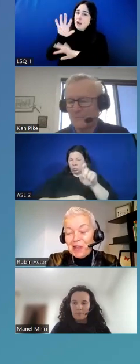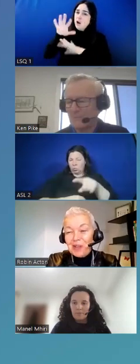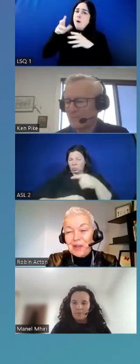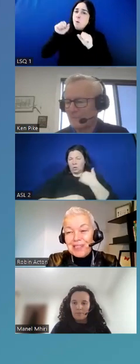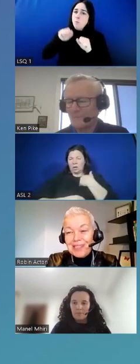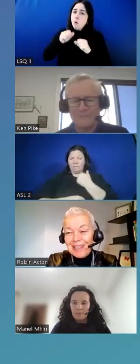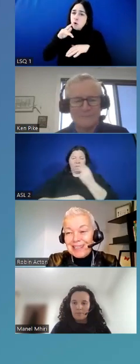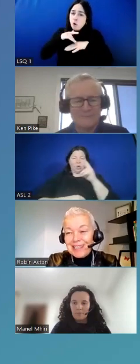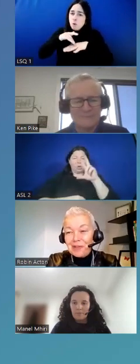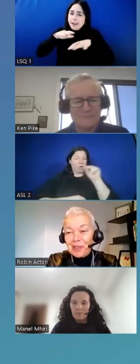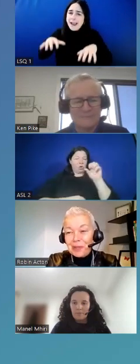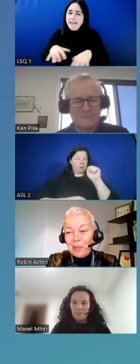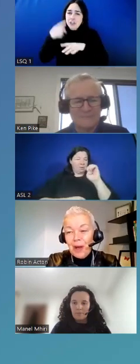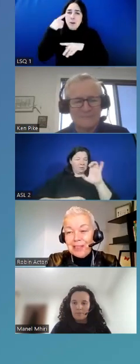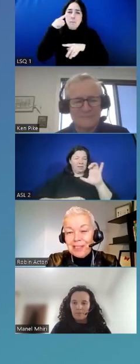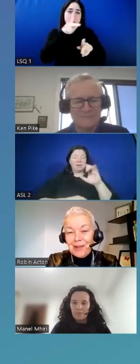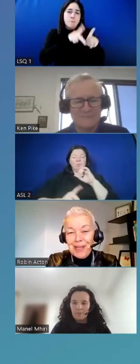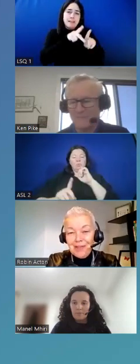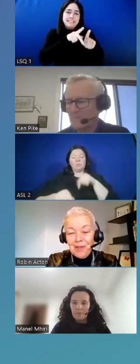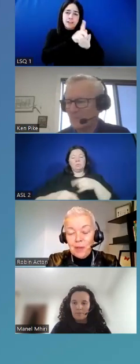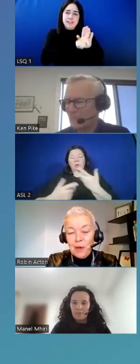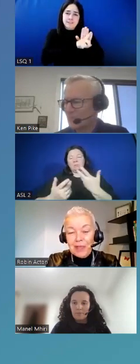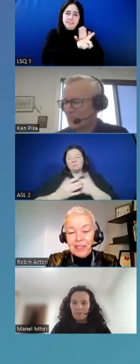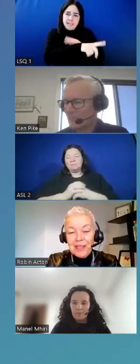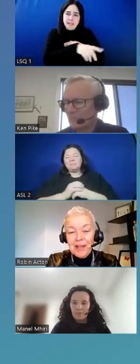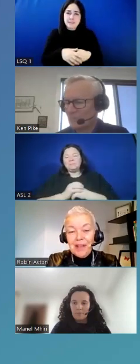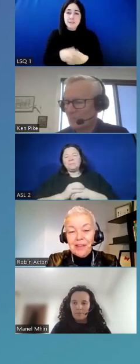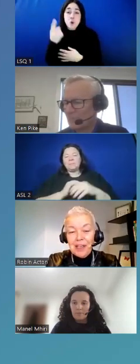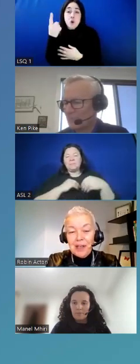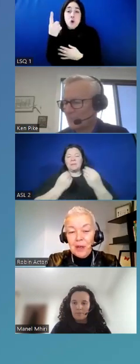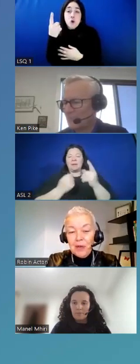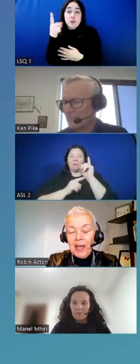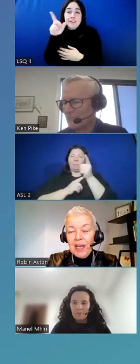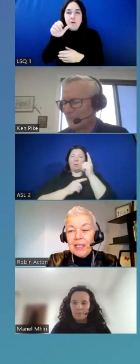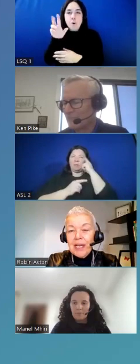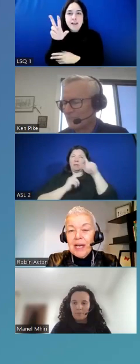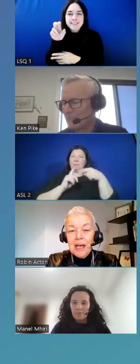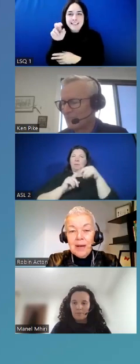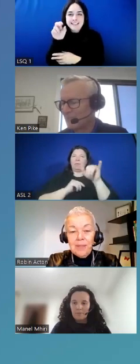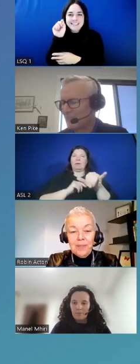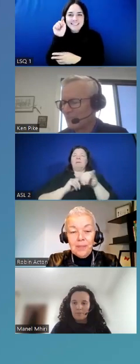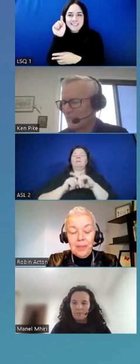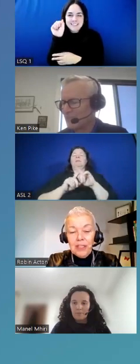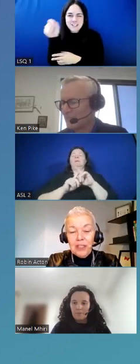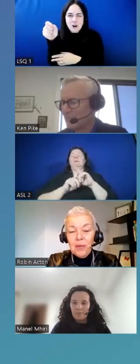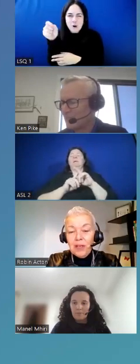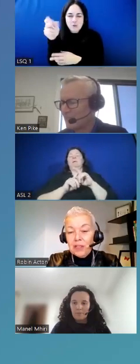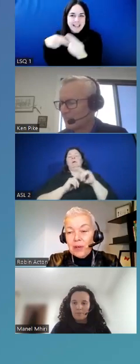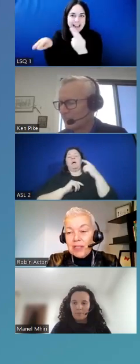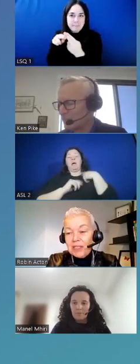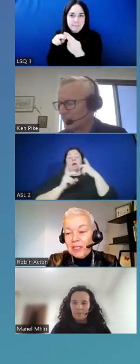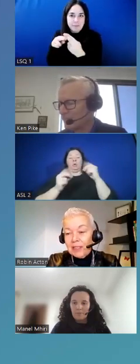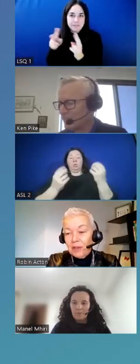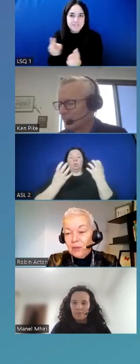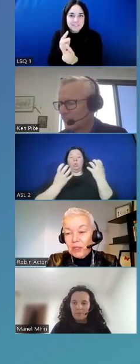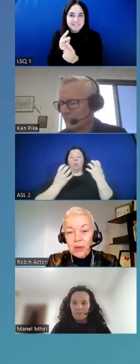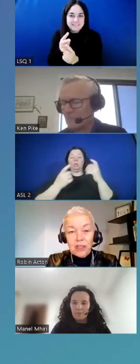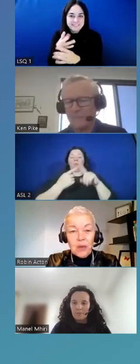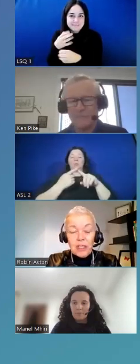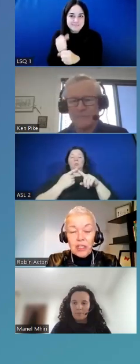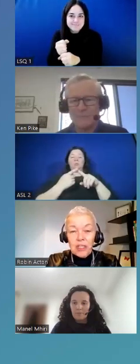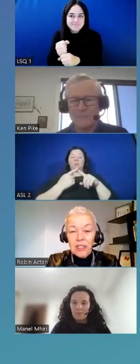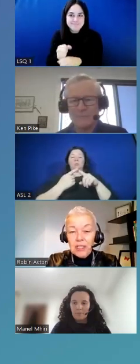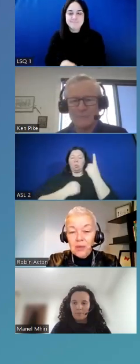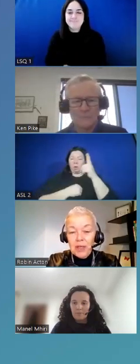just 30 seconds to respond. So I'll give you a moment to think about that. But I do want to address that there was